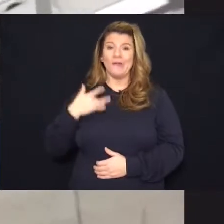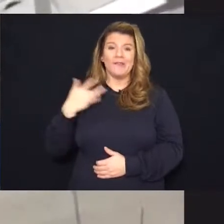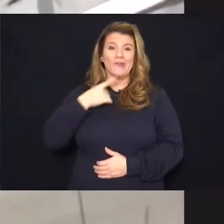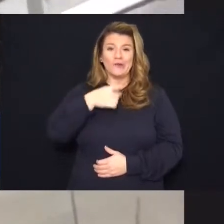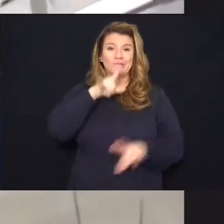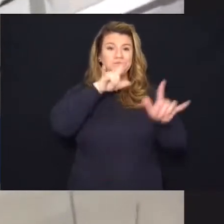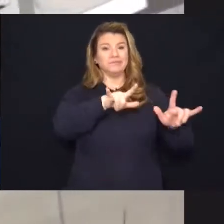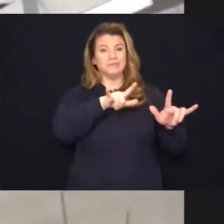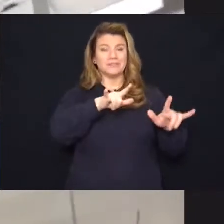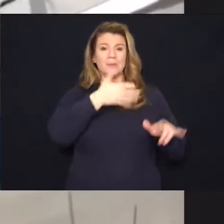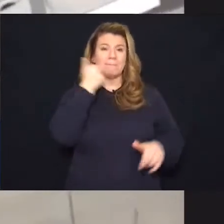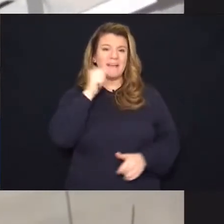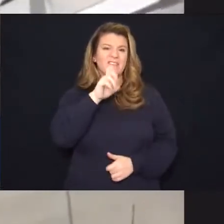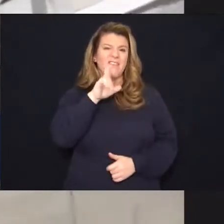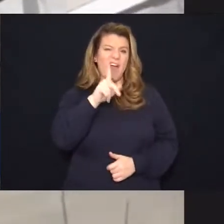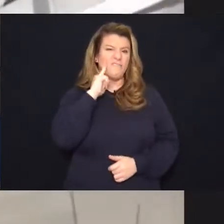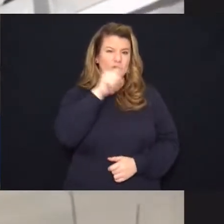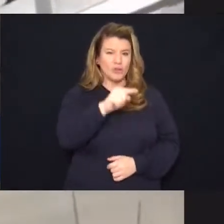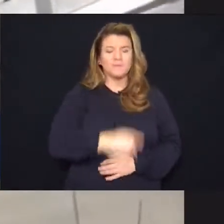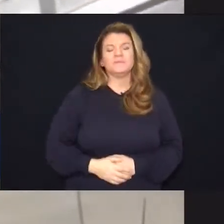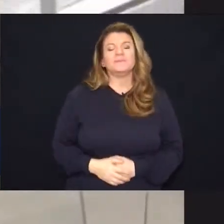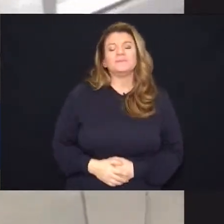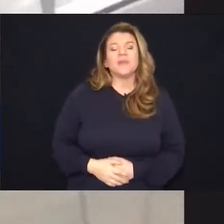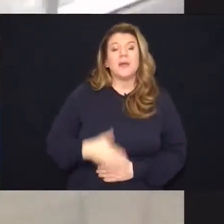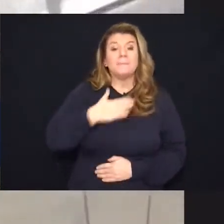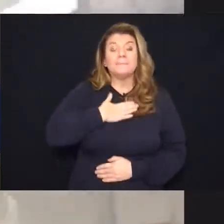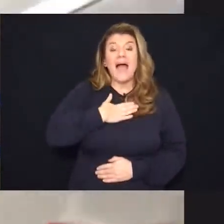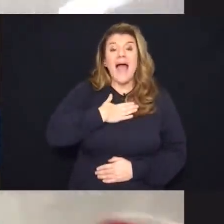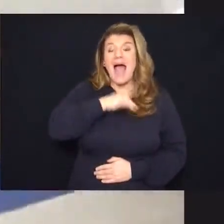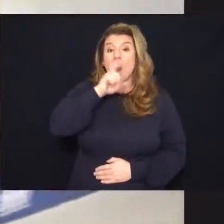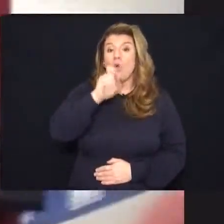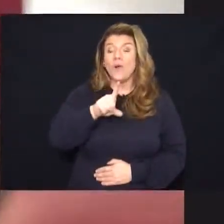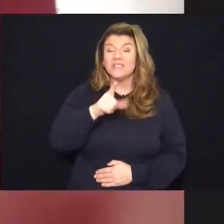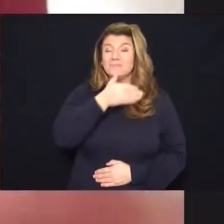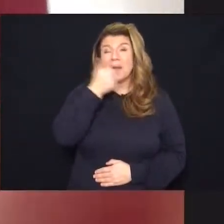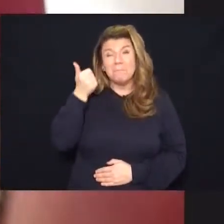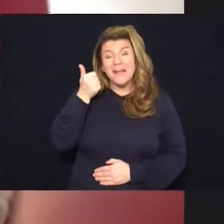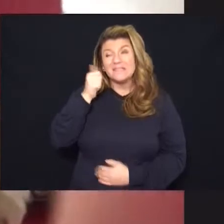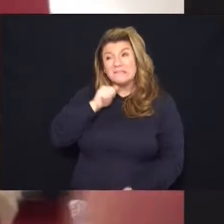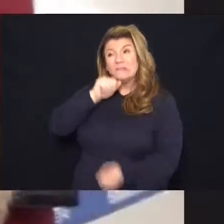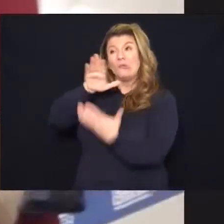of luck to you. My question is probably best addressed